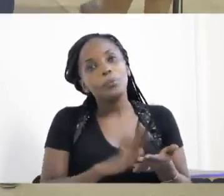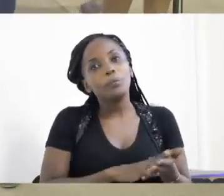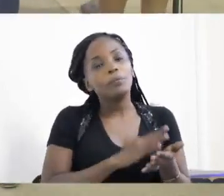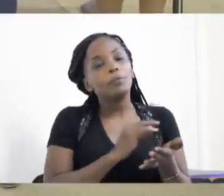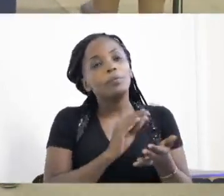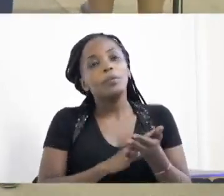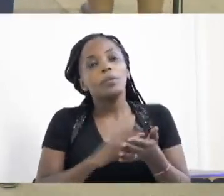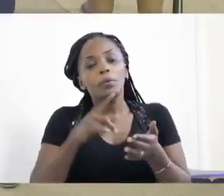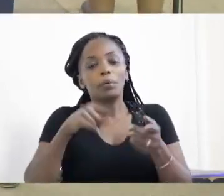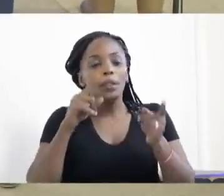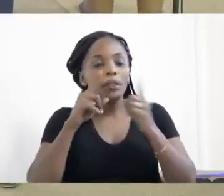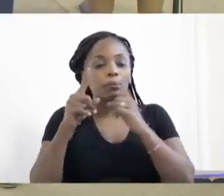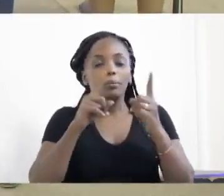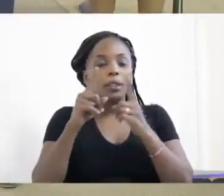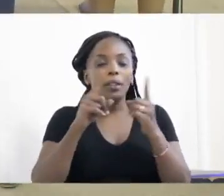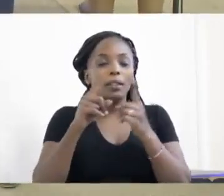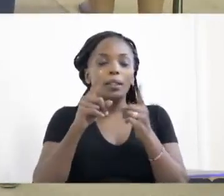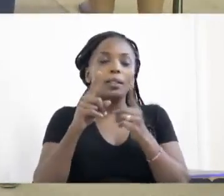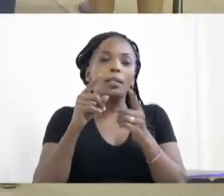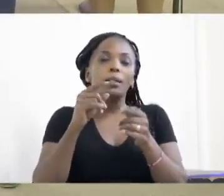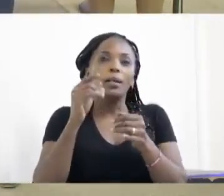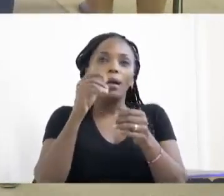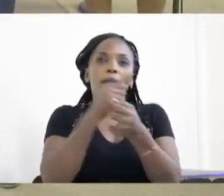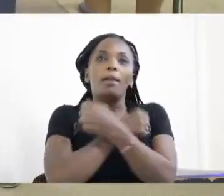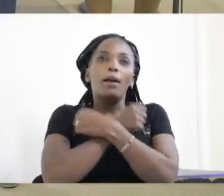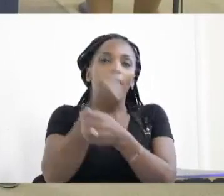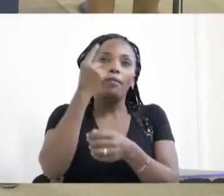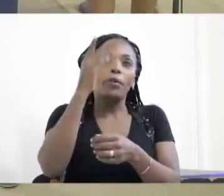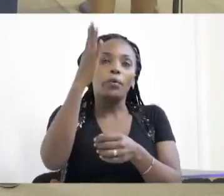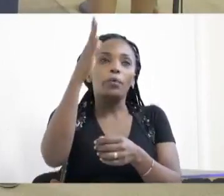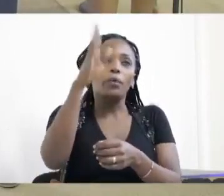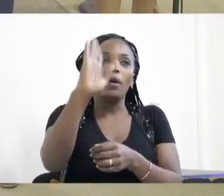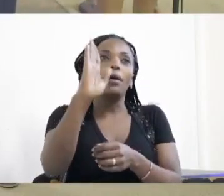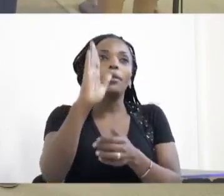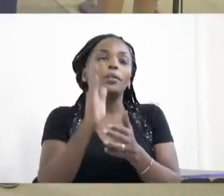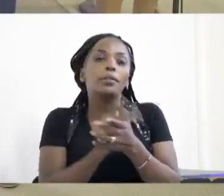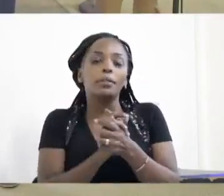will speak of our unending love for you, O God.